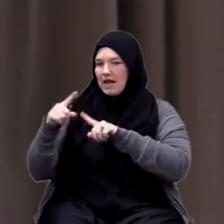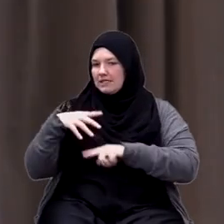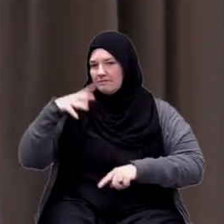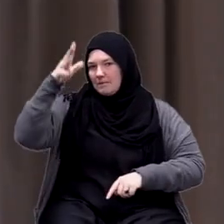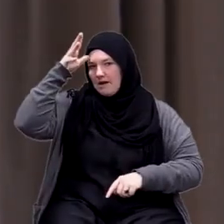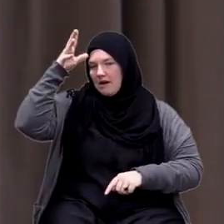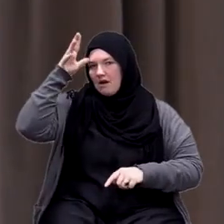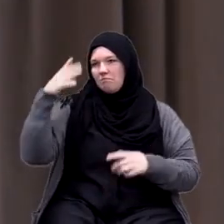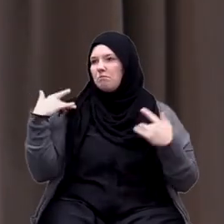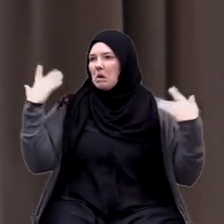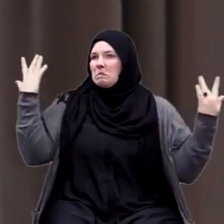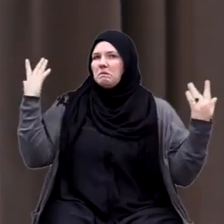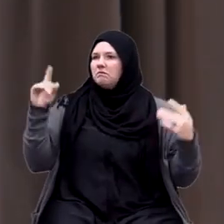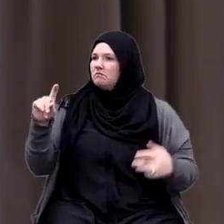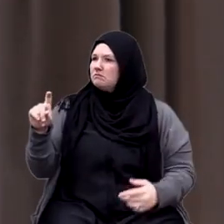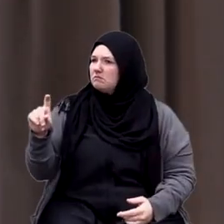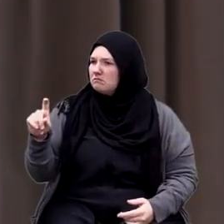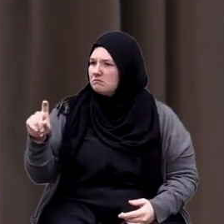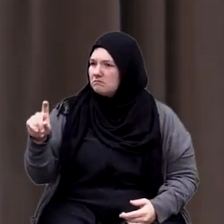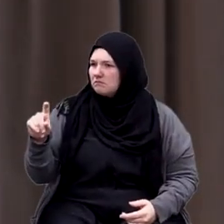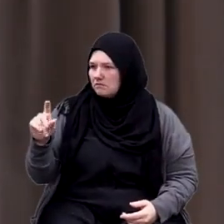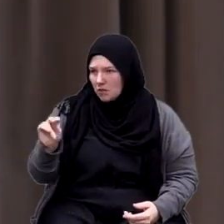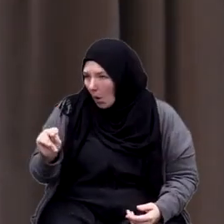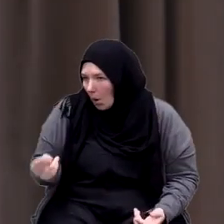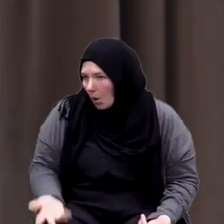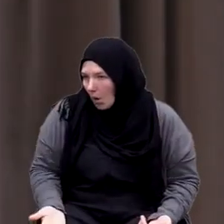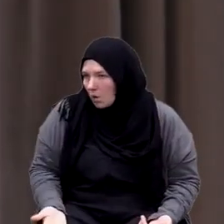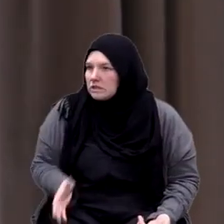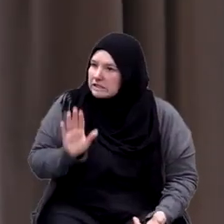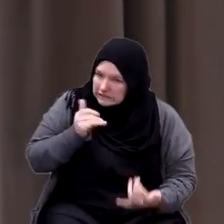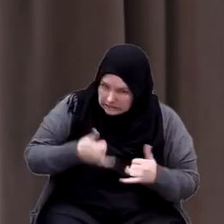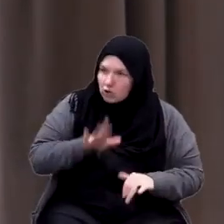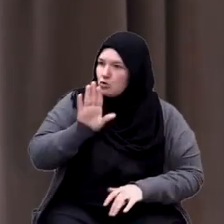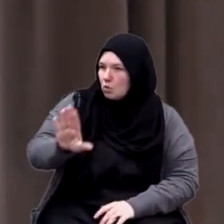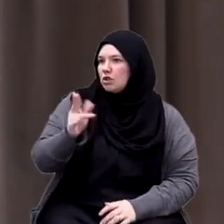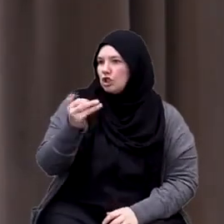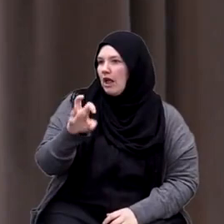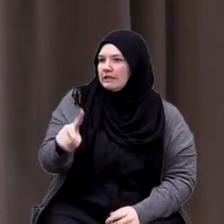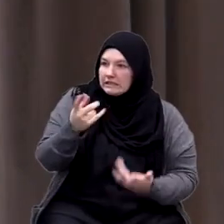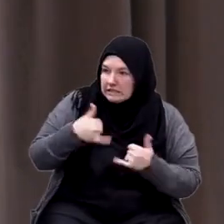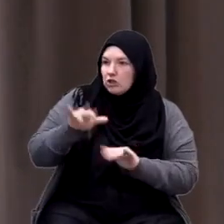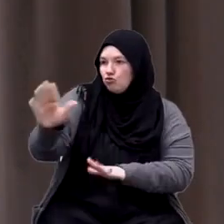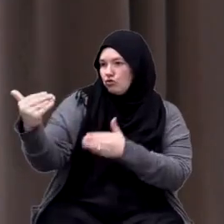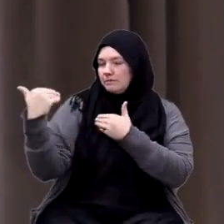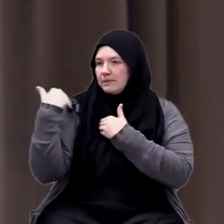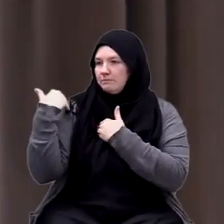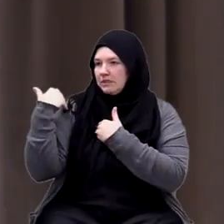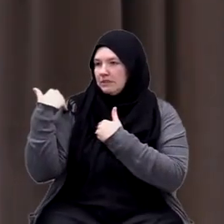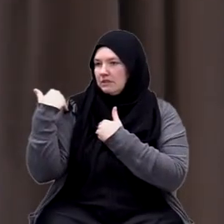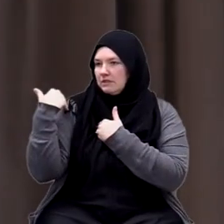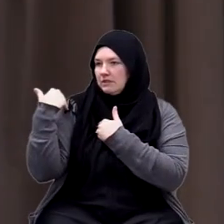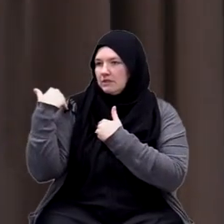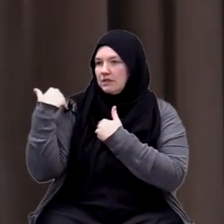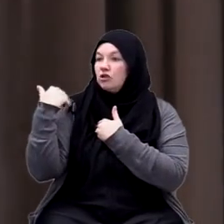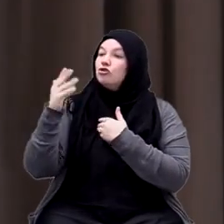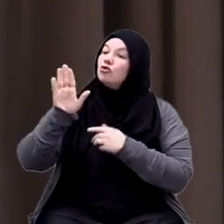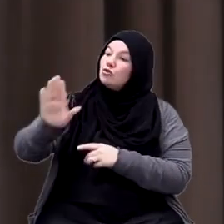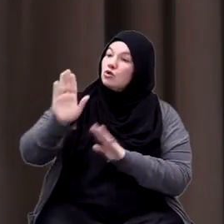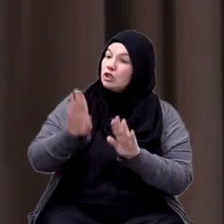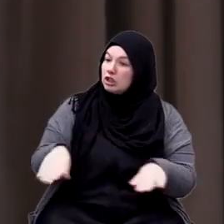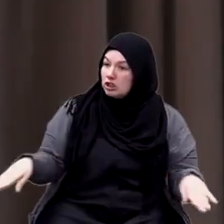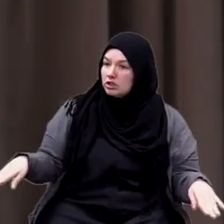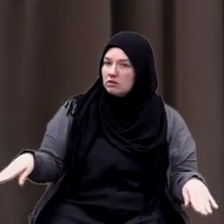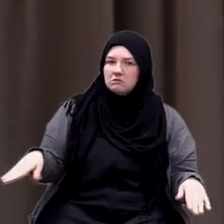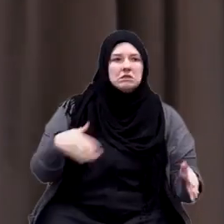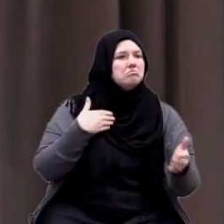I become a delinquent parent. I become irresponsible. So your children, no